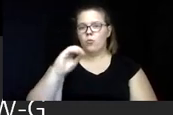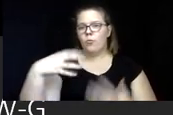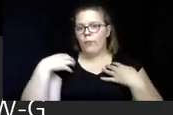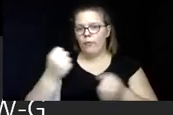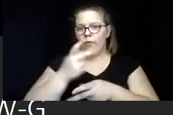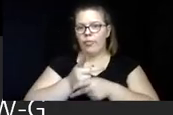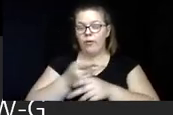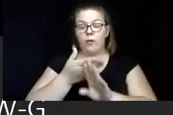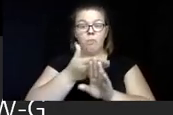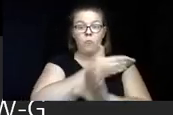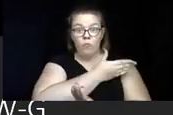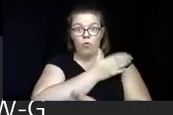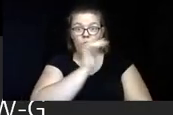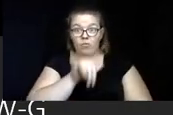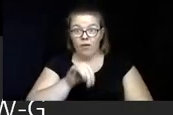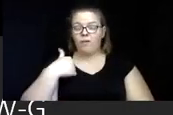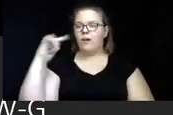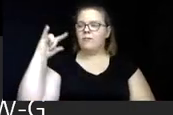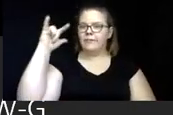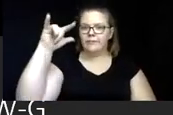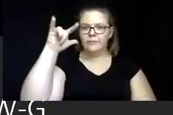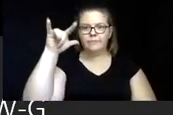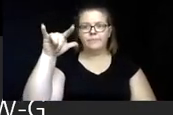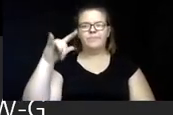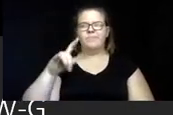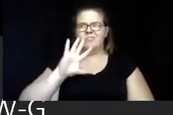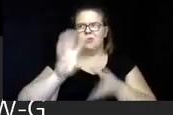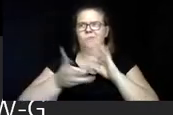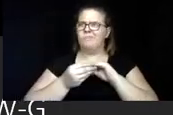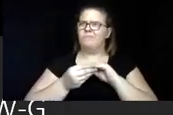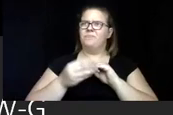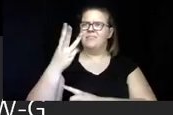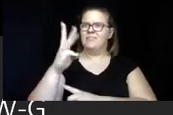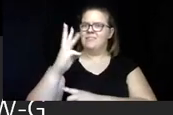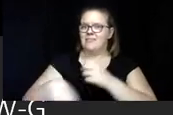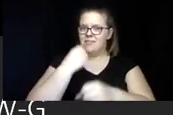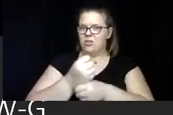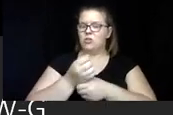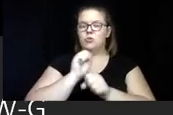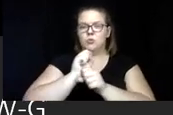the Air Force for 11 years. So that all equals 16 years of total federal service.